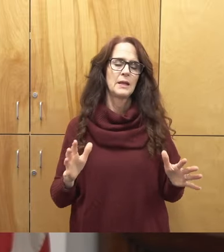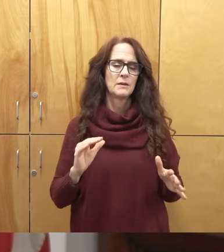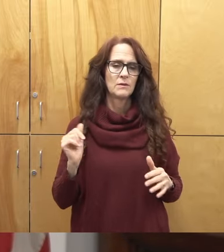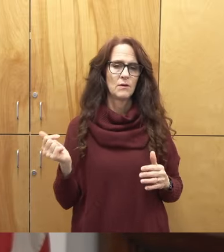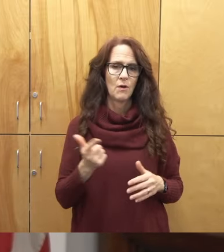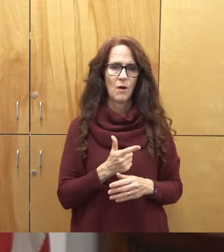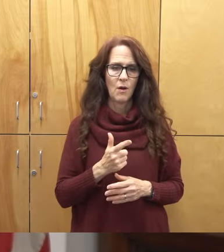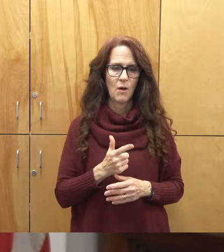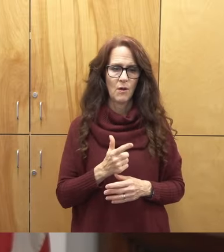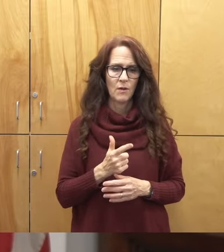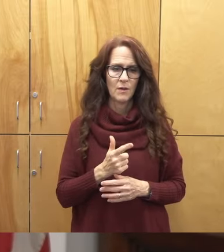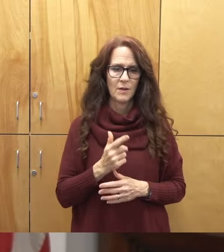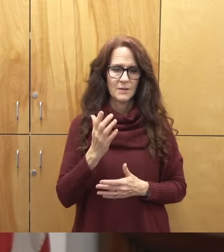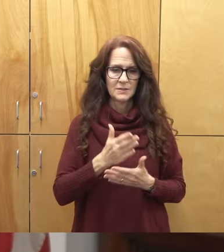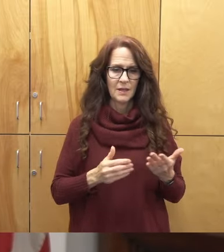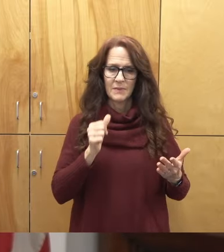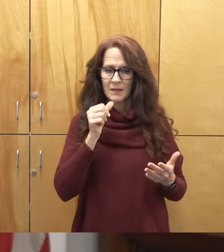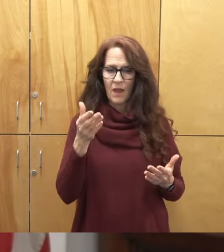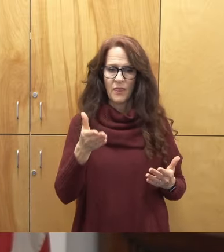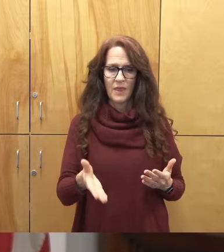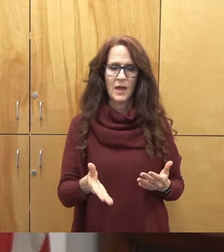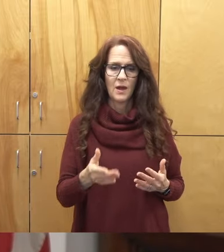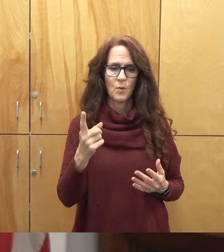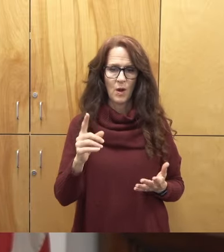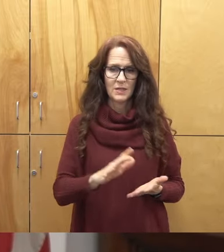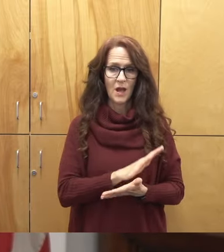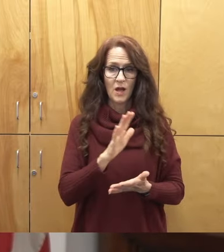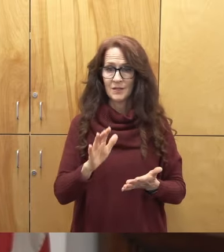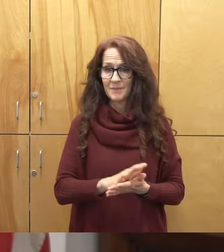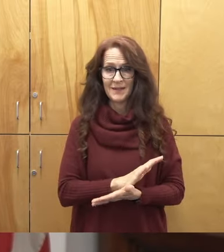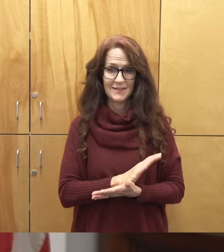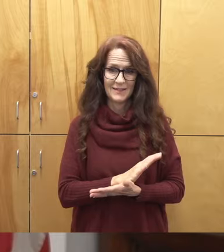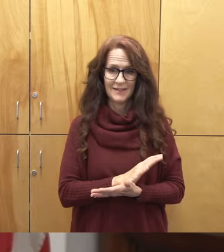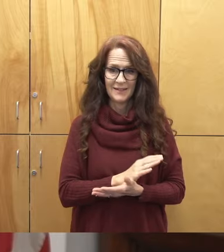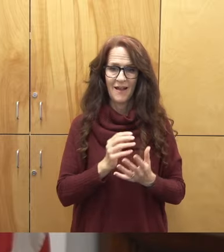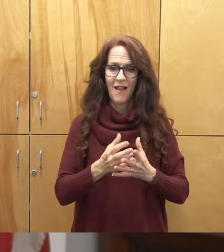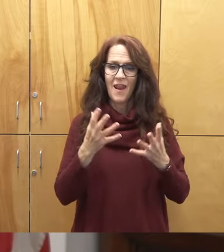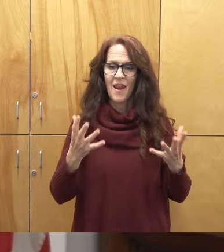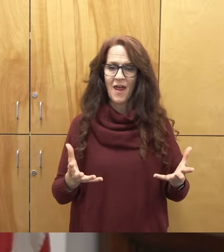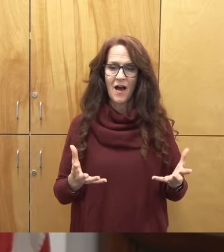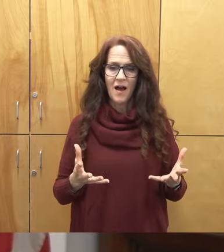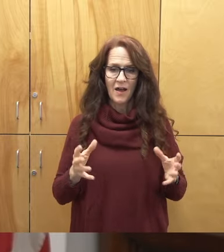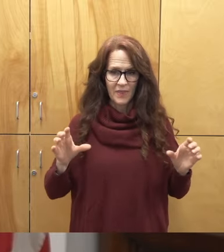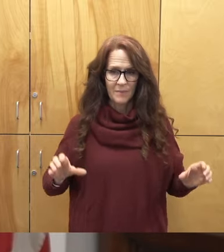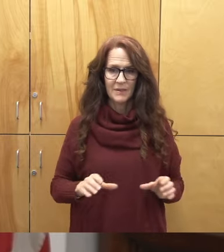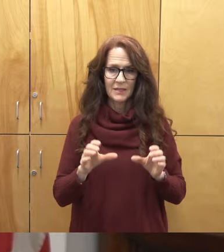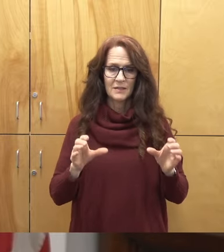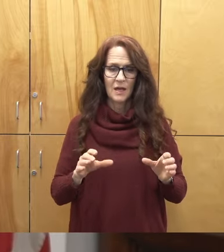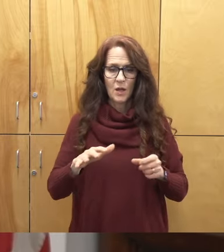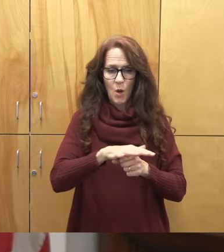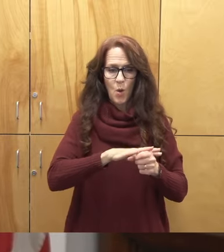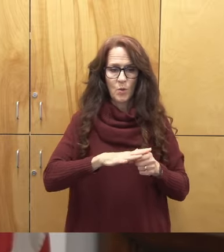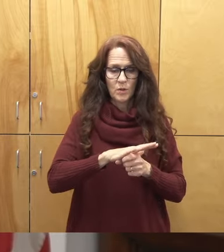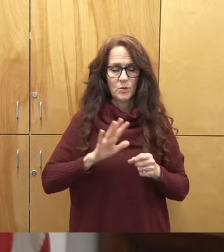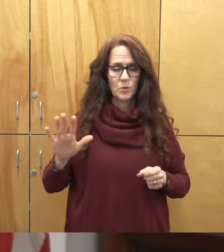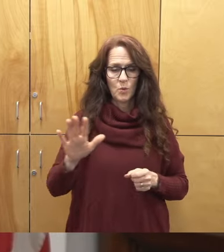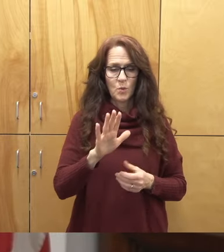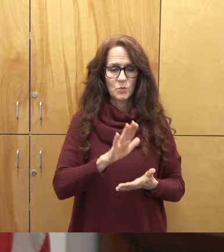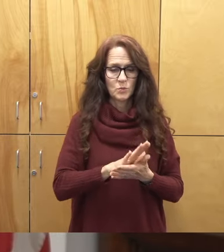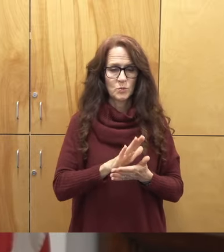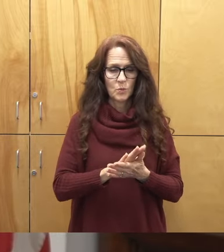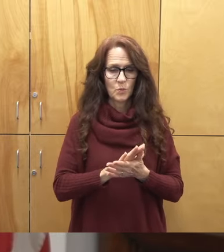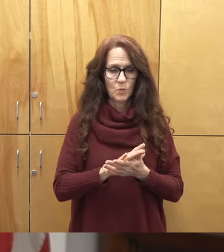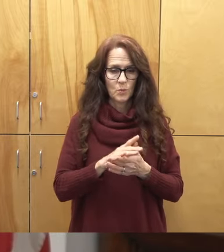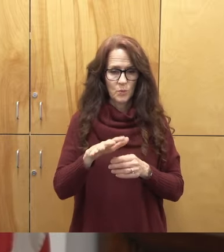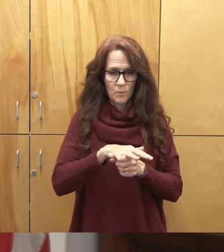just because something wasn't in here on this one document, that there's still a lot of stuff that can be done locally at your school site, and that the